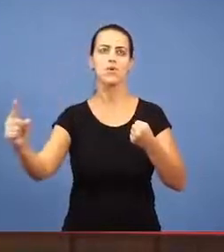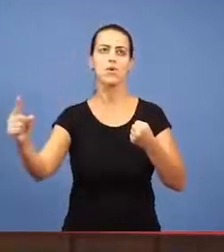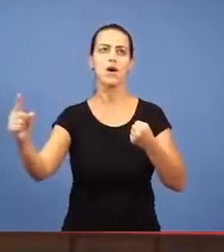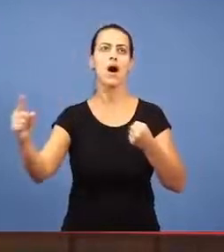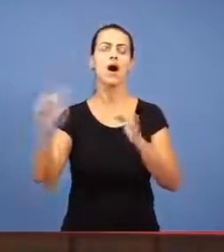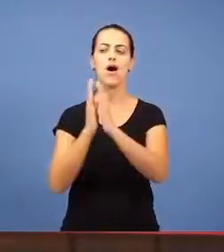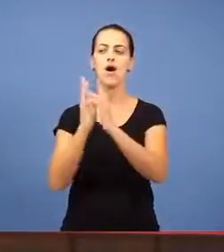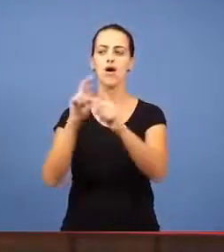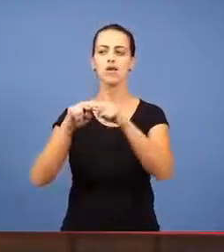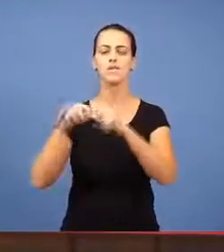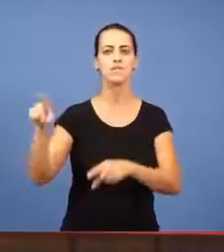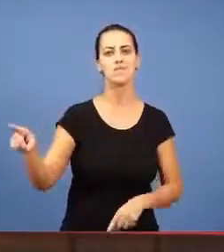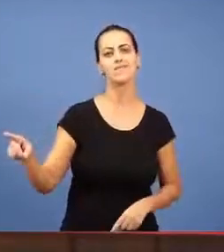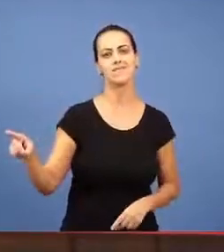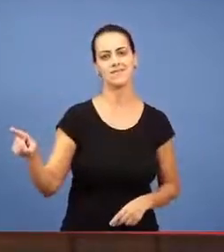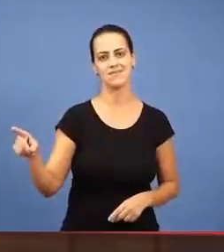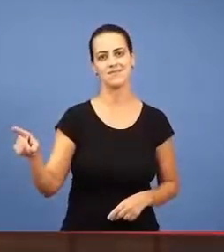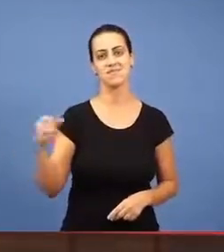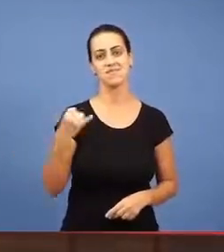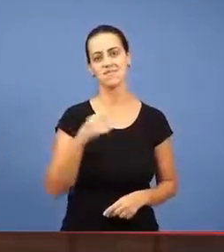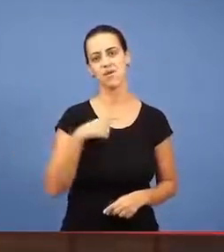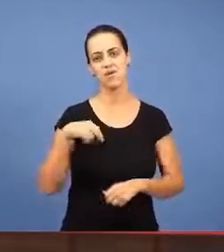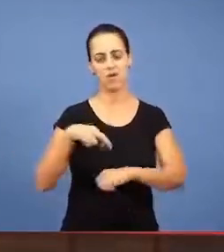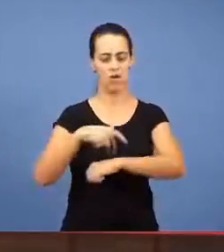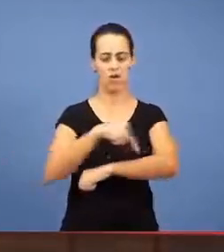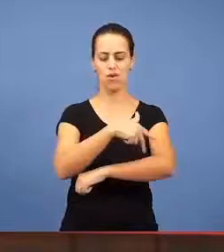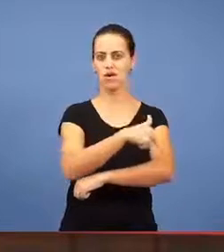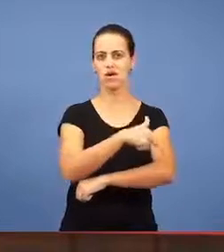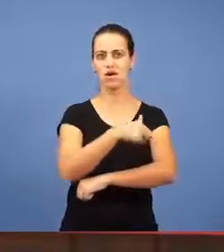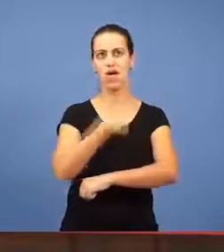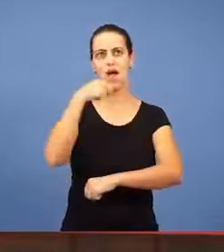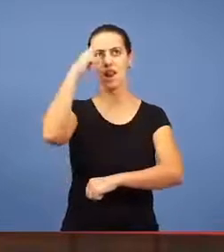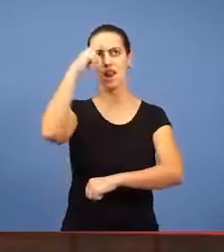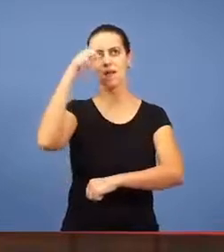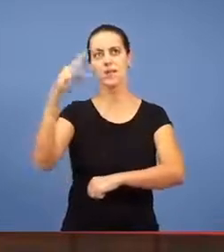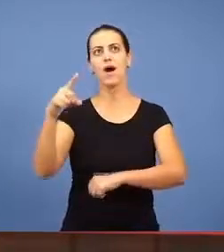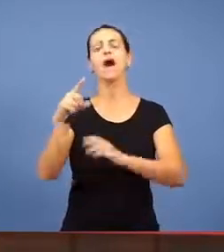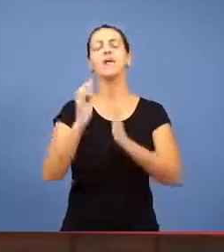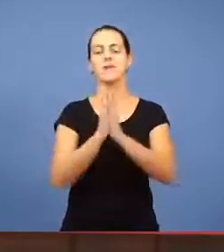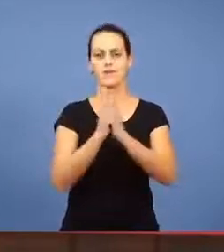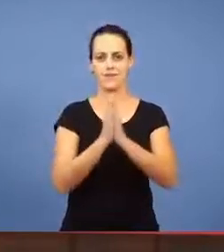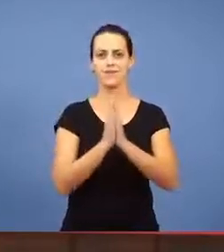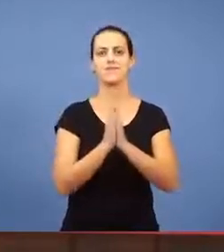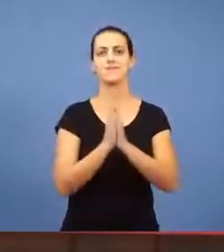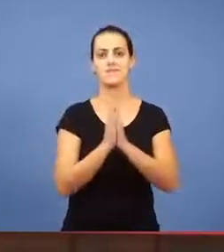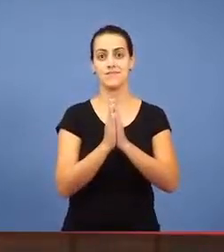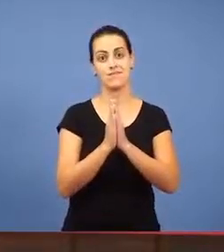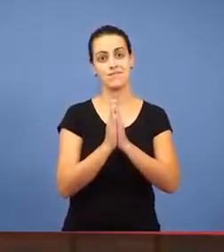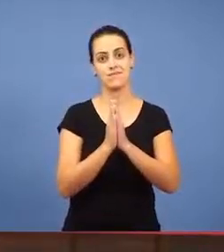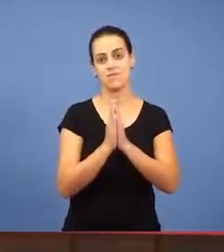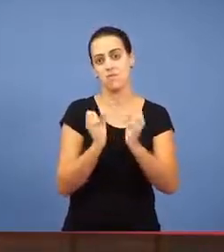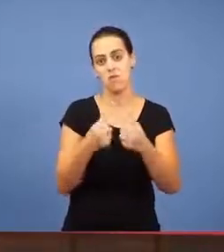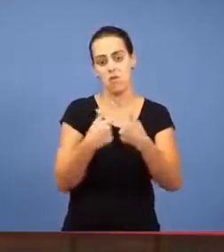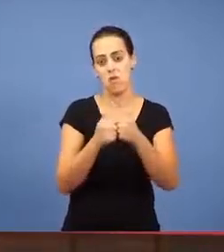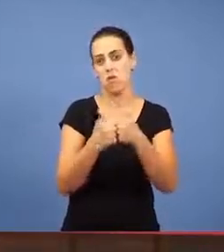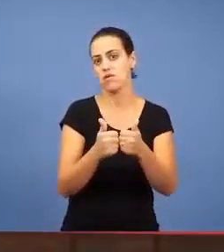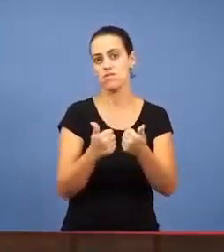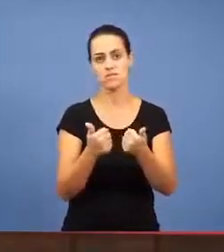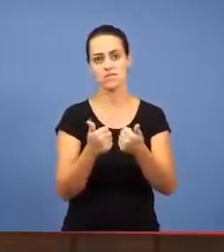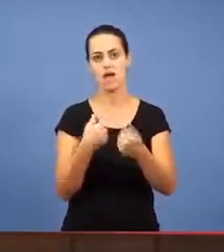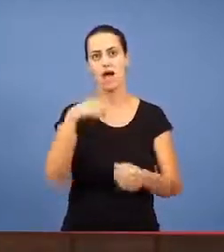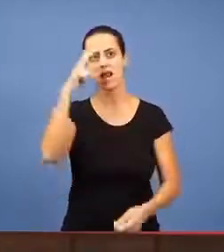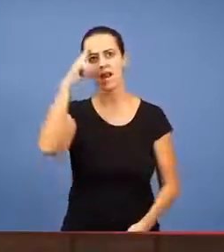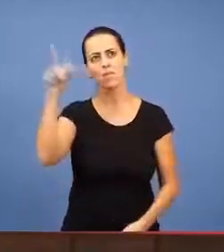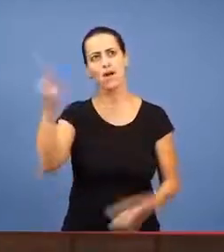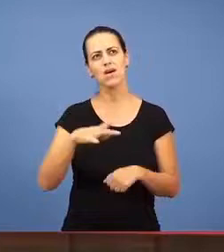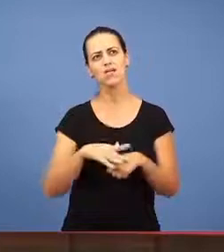I'm pleading, I'm walking the street, I'm praying for my brethren. At that moment, there